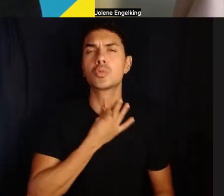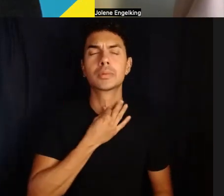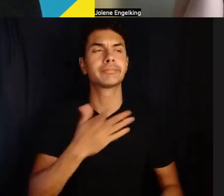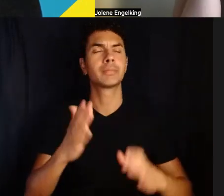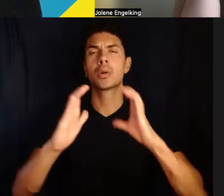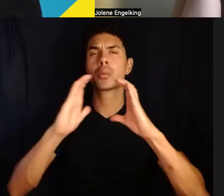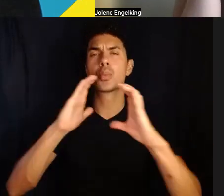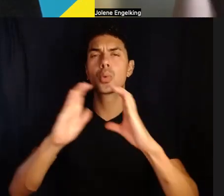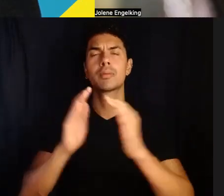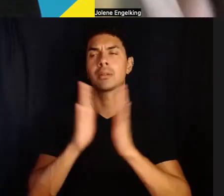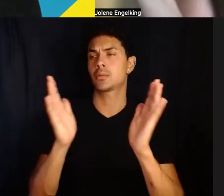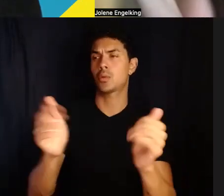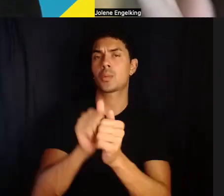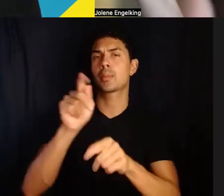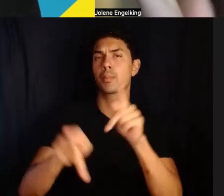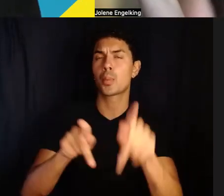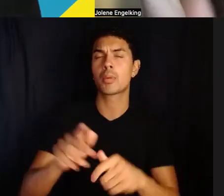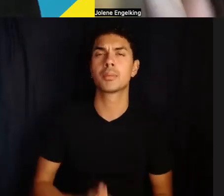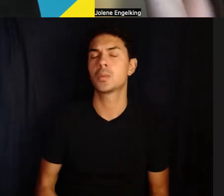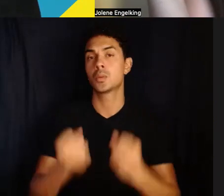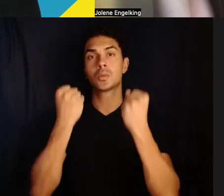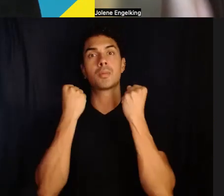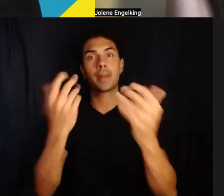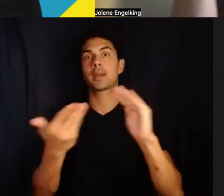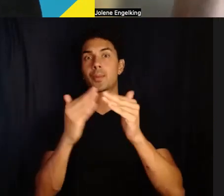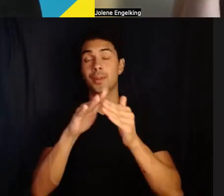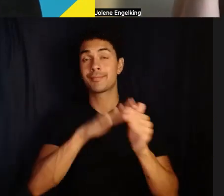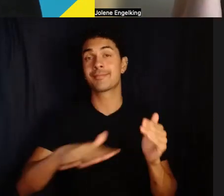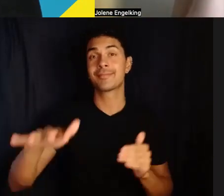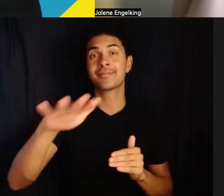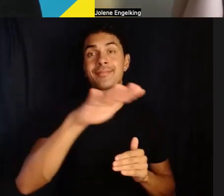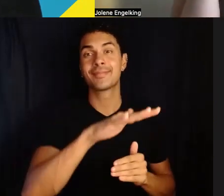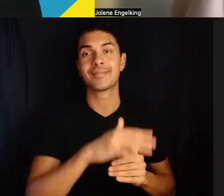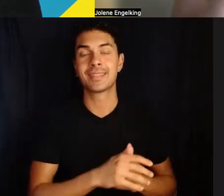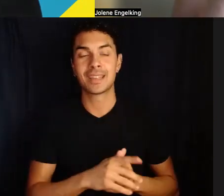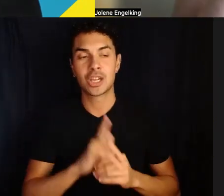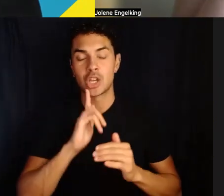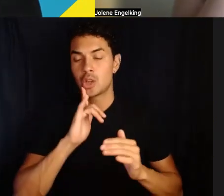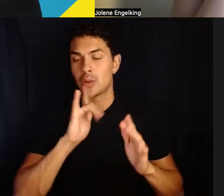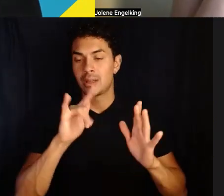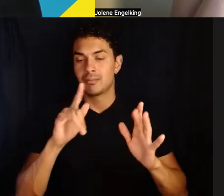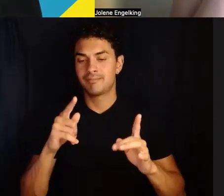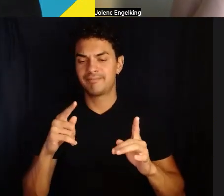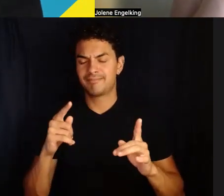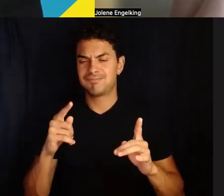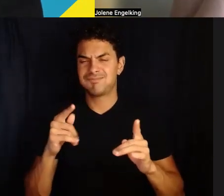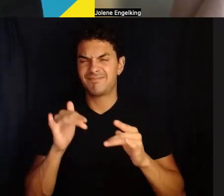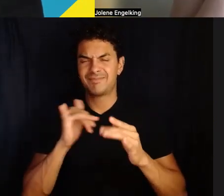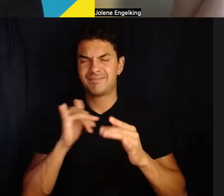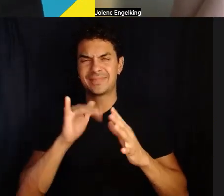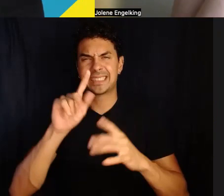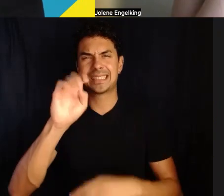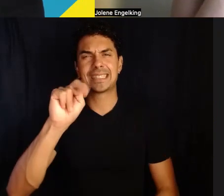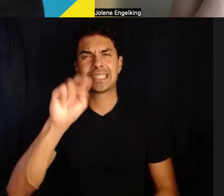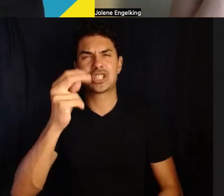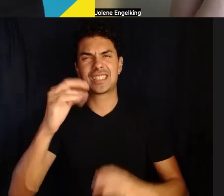folks. I feel that there's so many communities out there where there are these long-standing rubs, things that happened